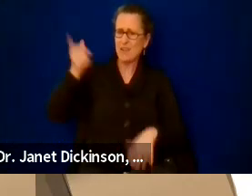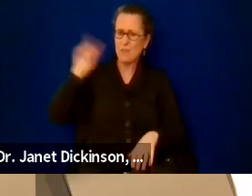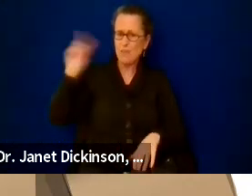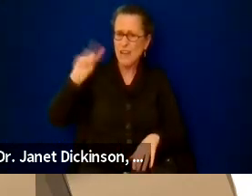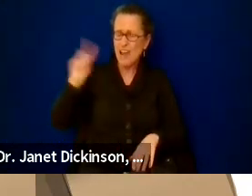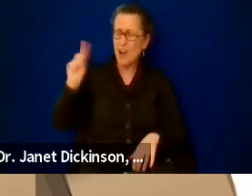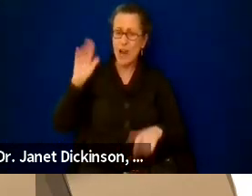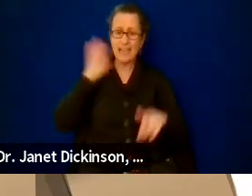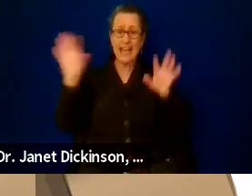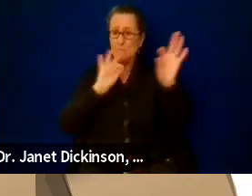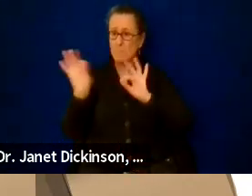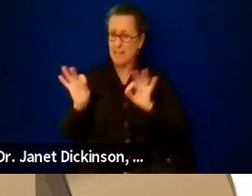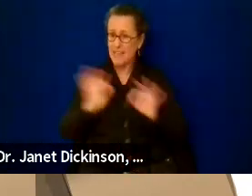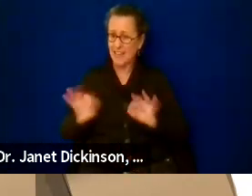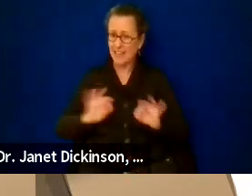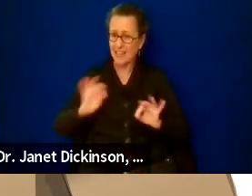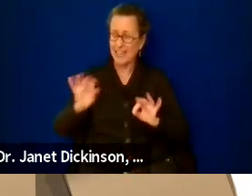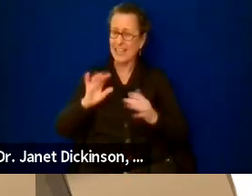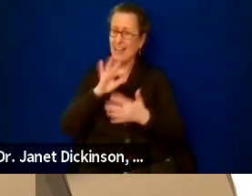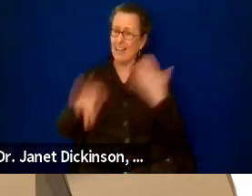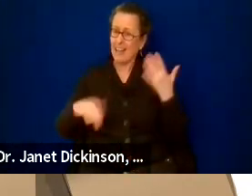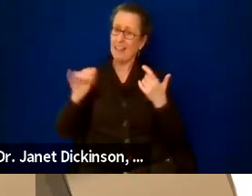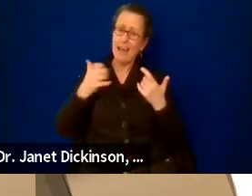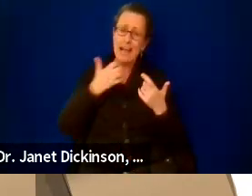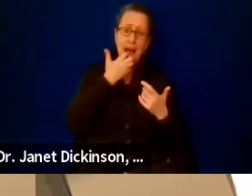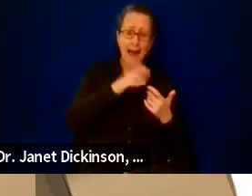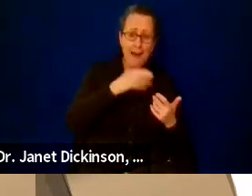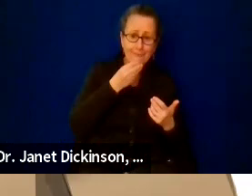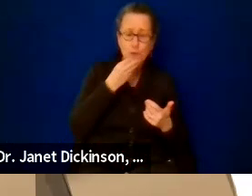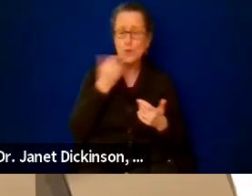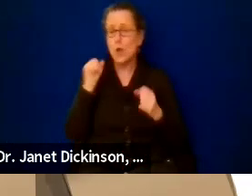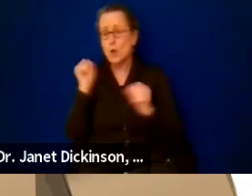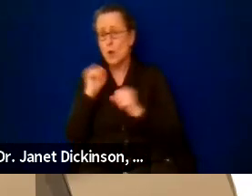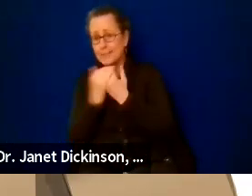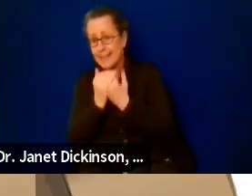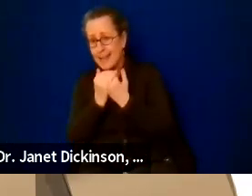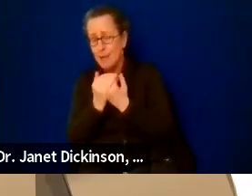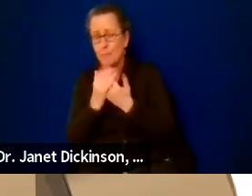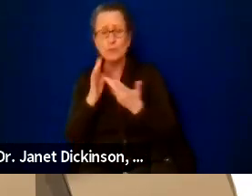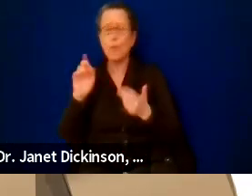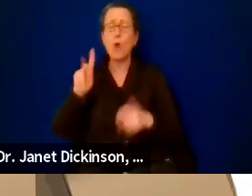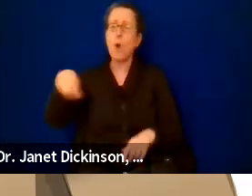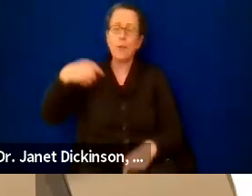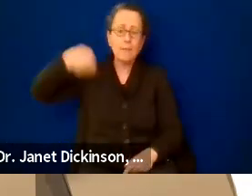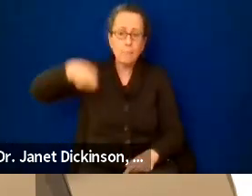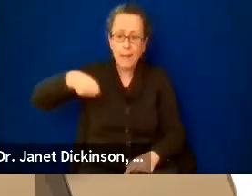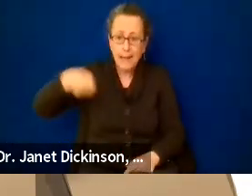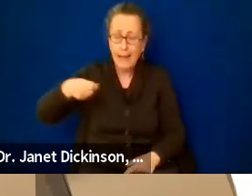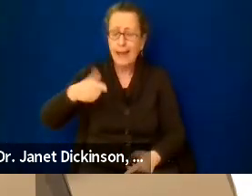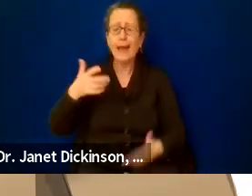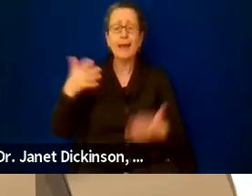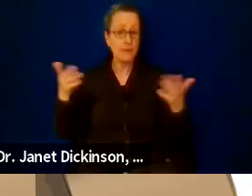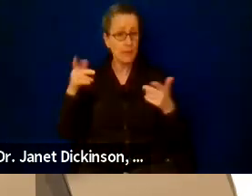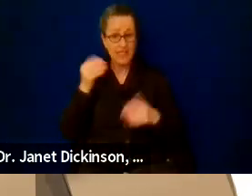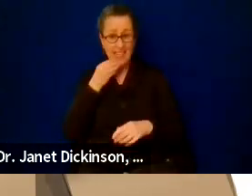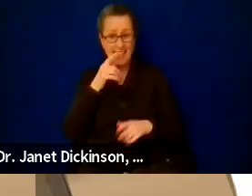to anticipate choices? Will it just be grab and go food? Will it just be cold food? And will students eat in the